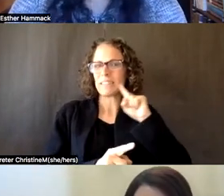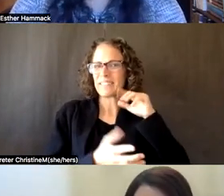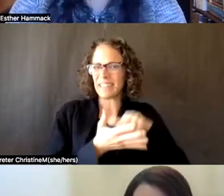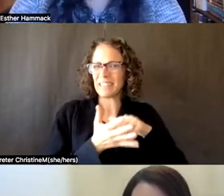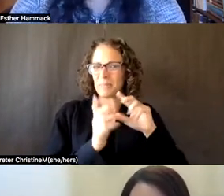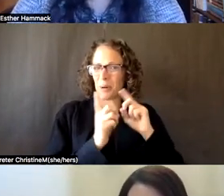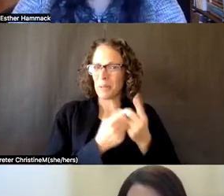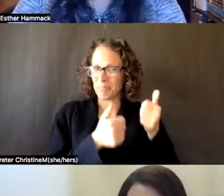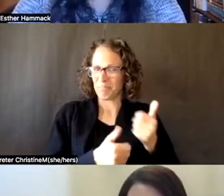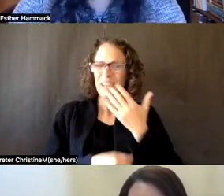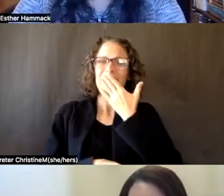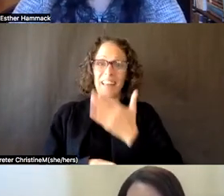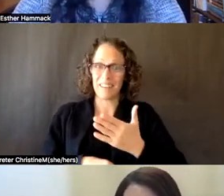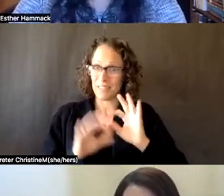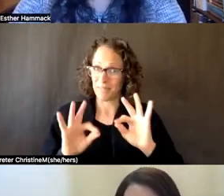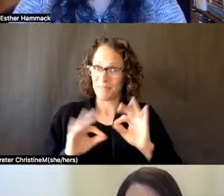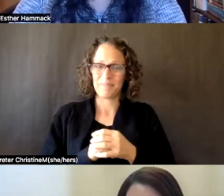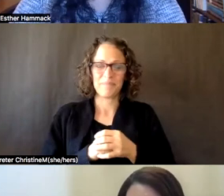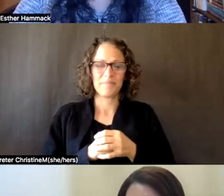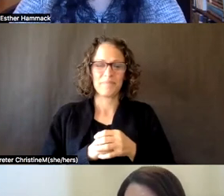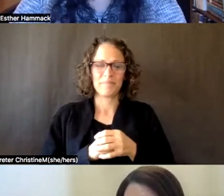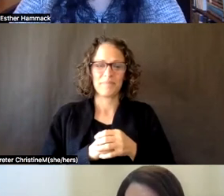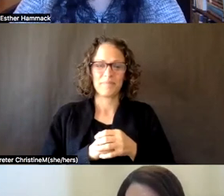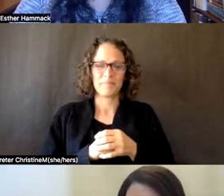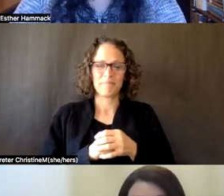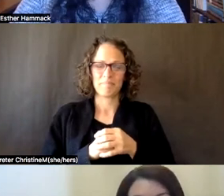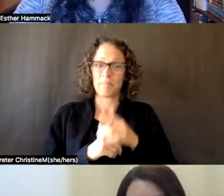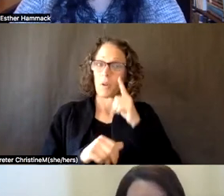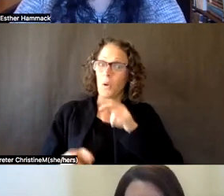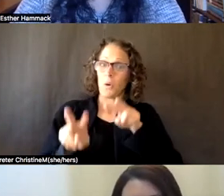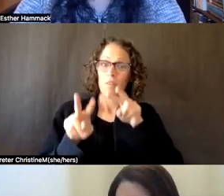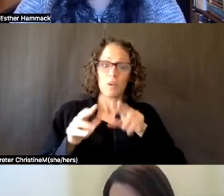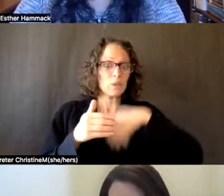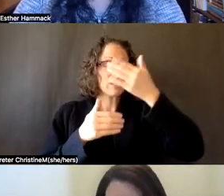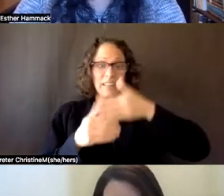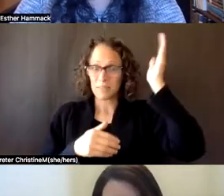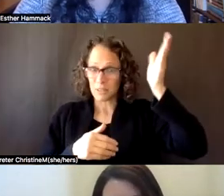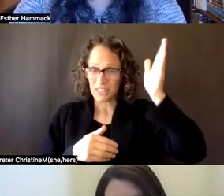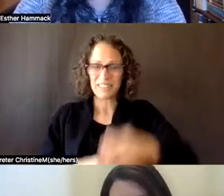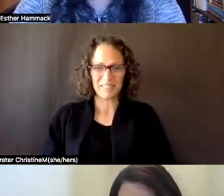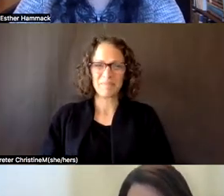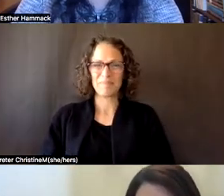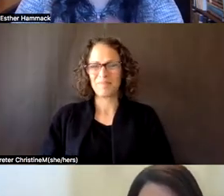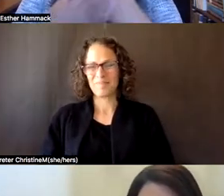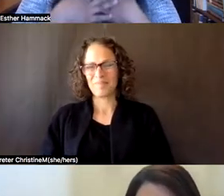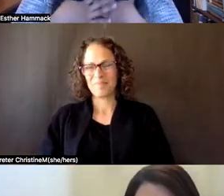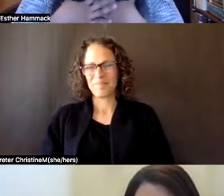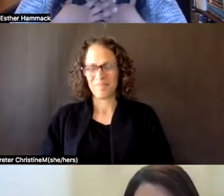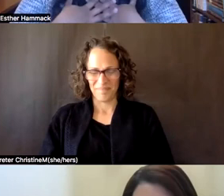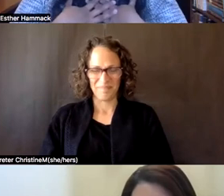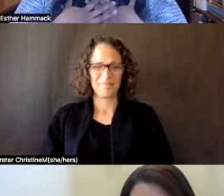Deaf Studies. Thank you all. And we look forward to the next presentations. Thank you so